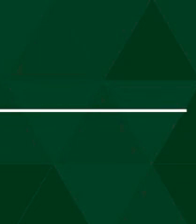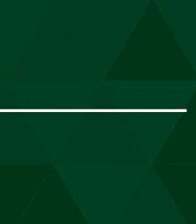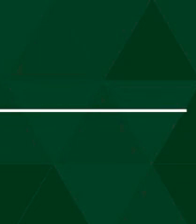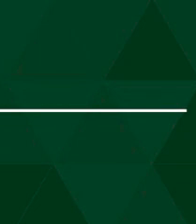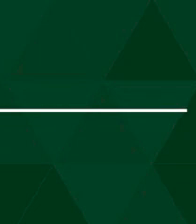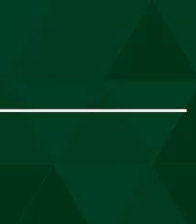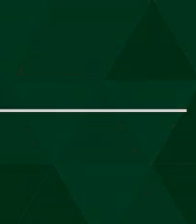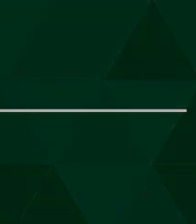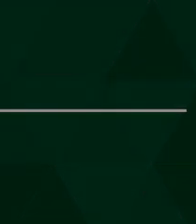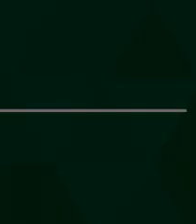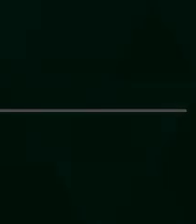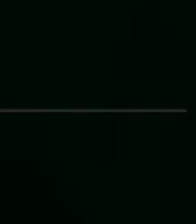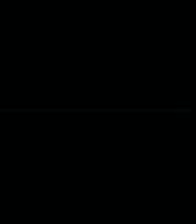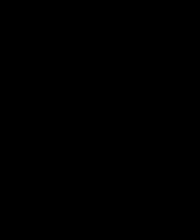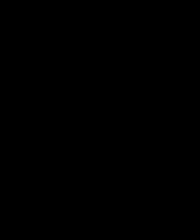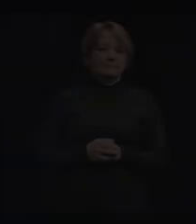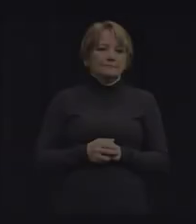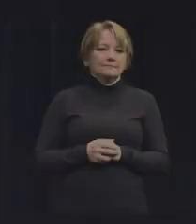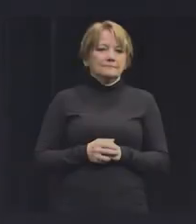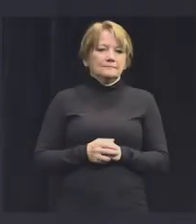a taver